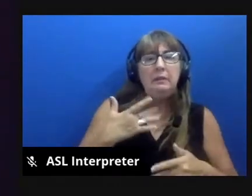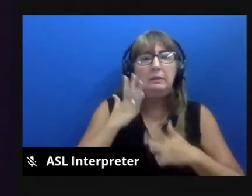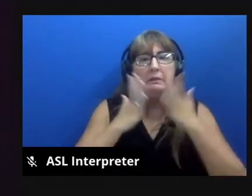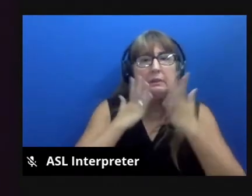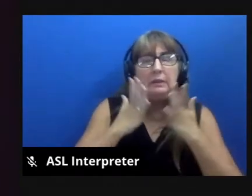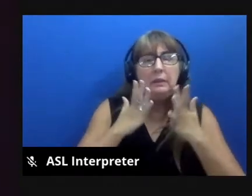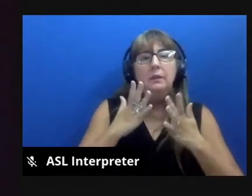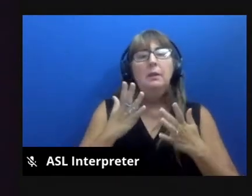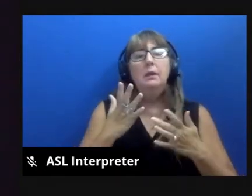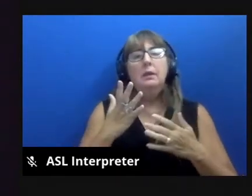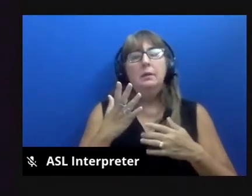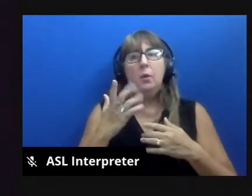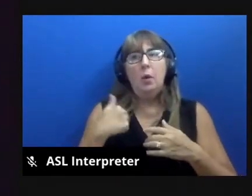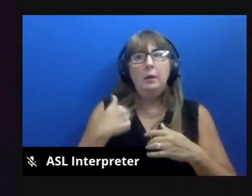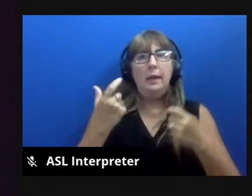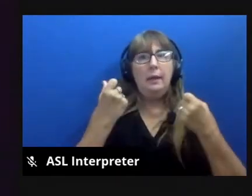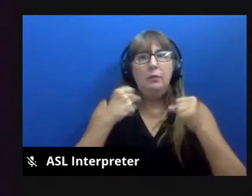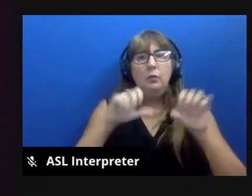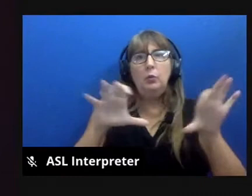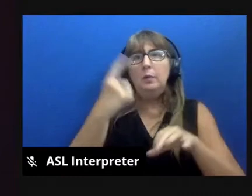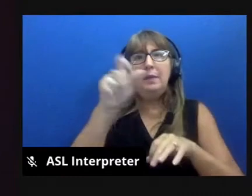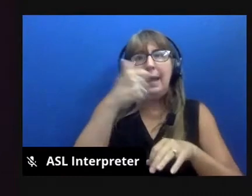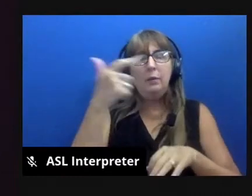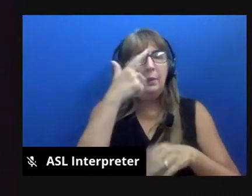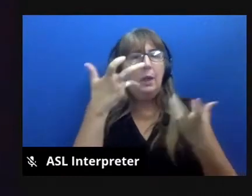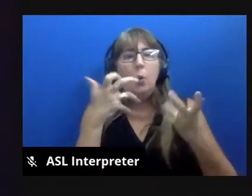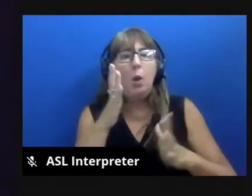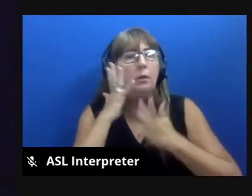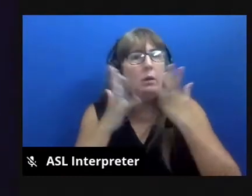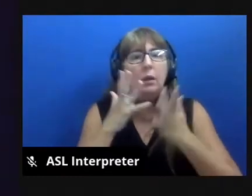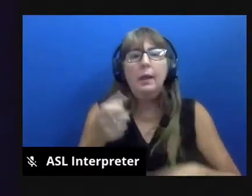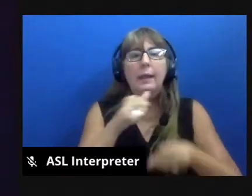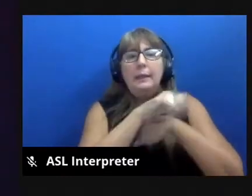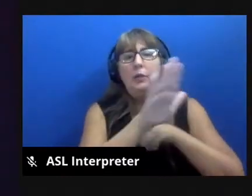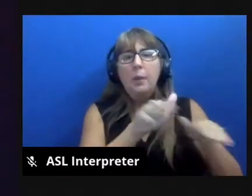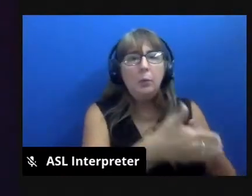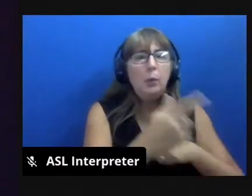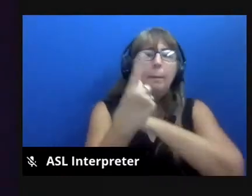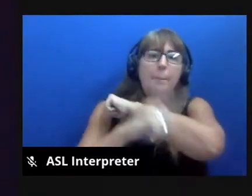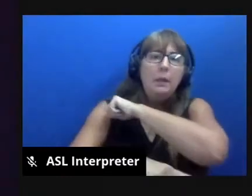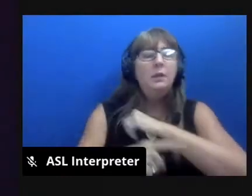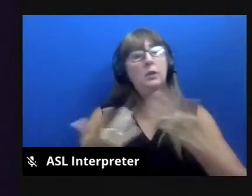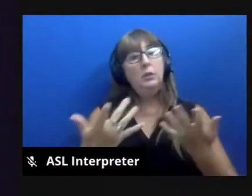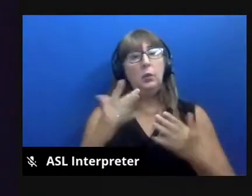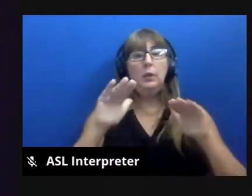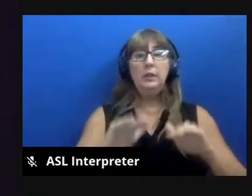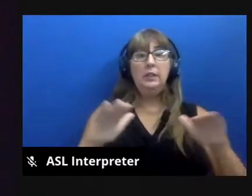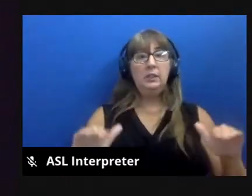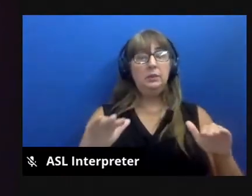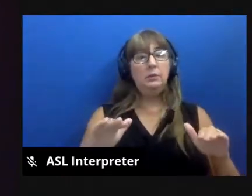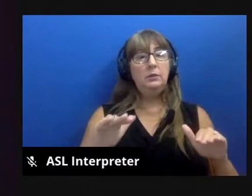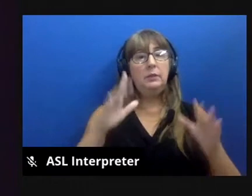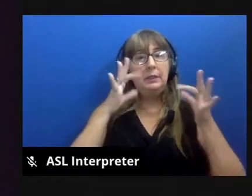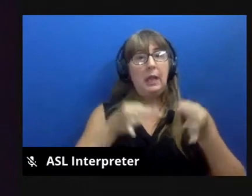get sent to my room or isolated or further punished. So, brilliantly, young people decide, I'm not going to talk.